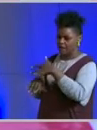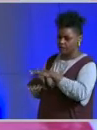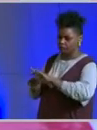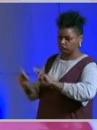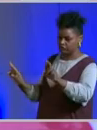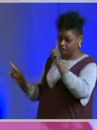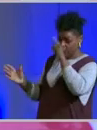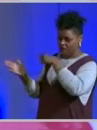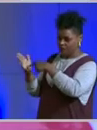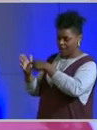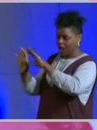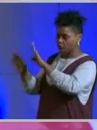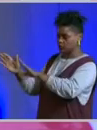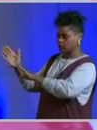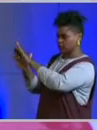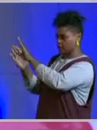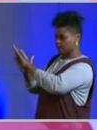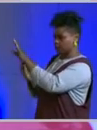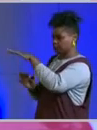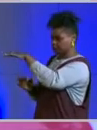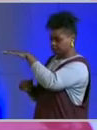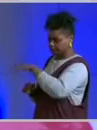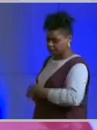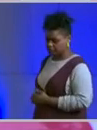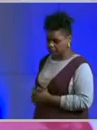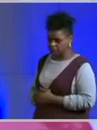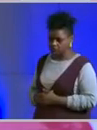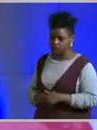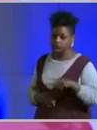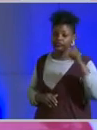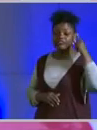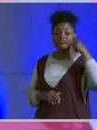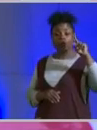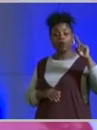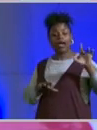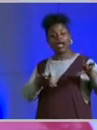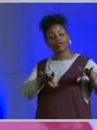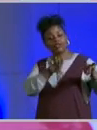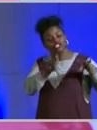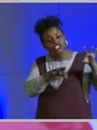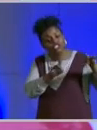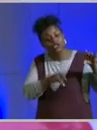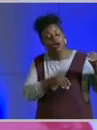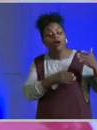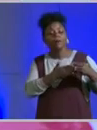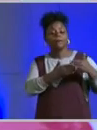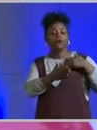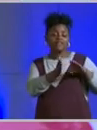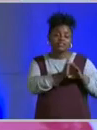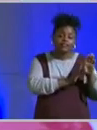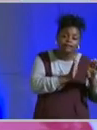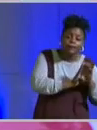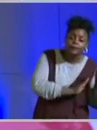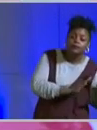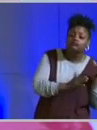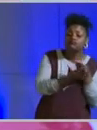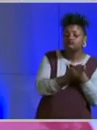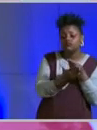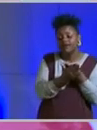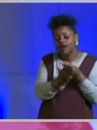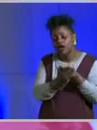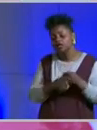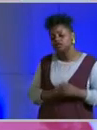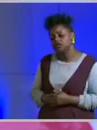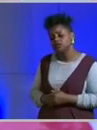housing developers for acquisition and pre-development financing. There's a community,